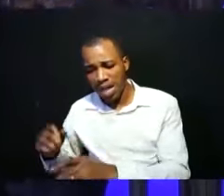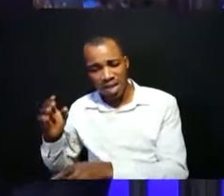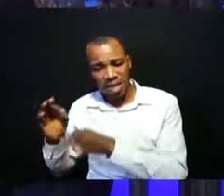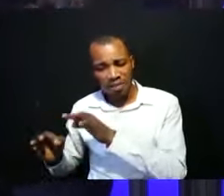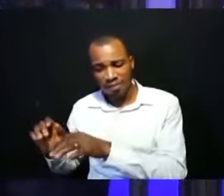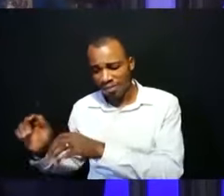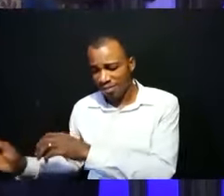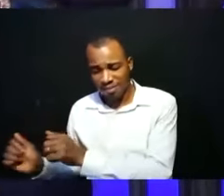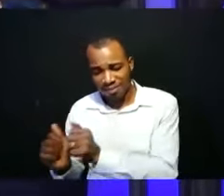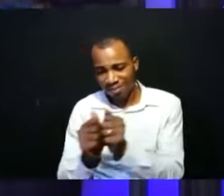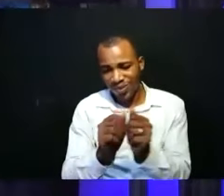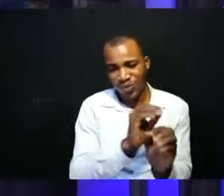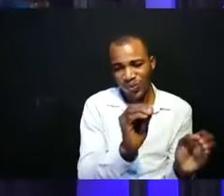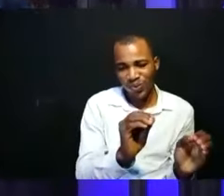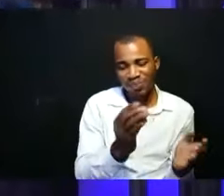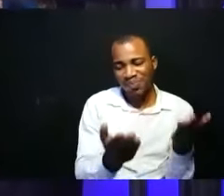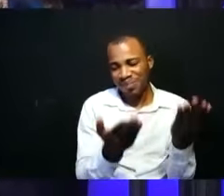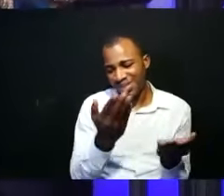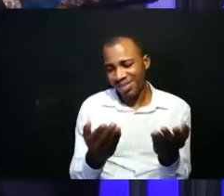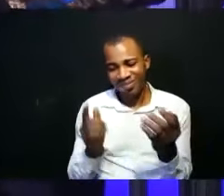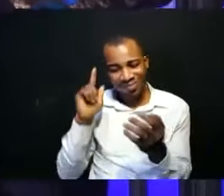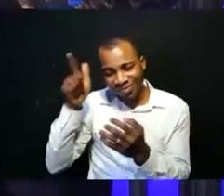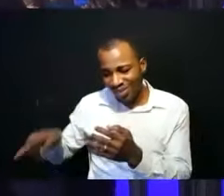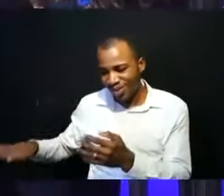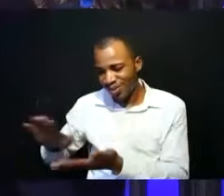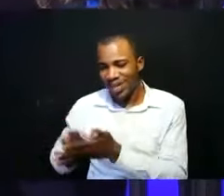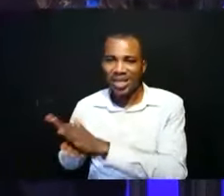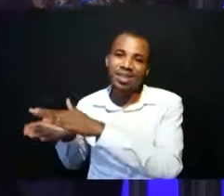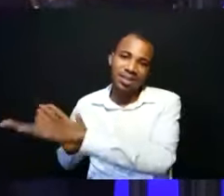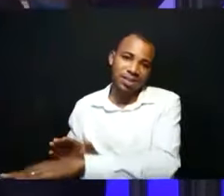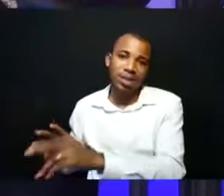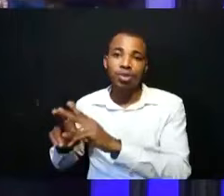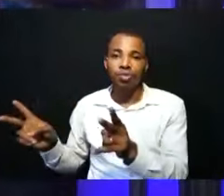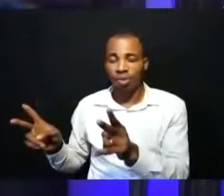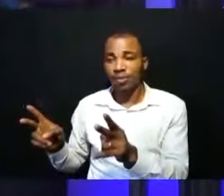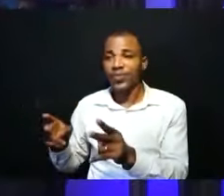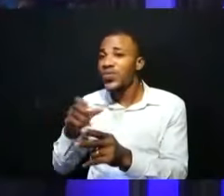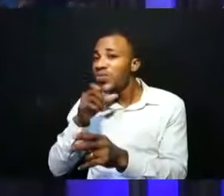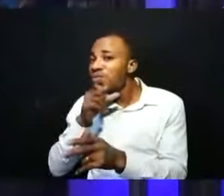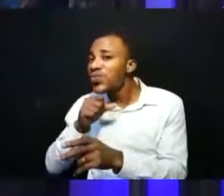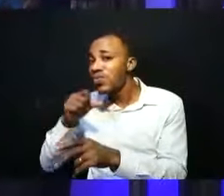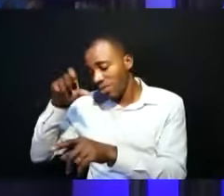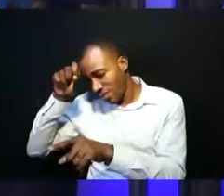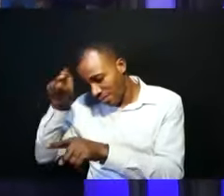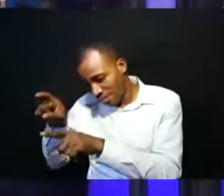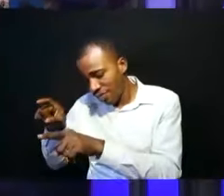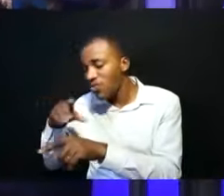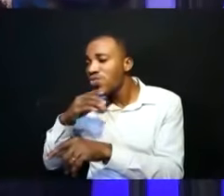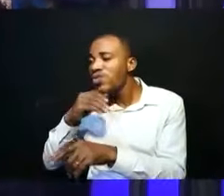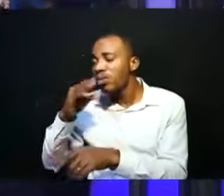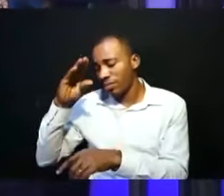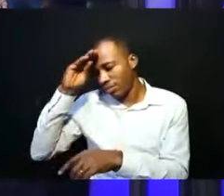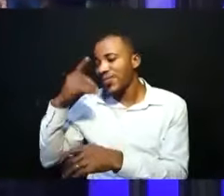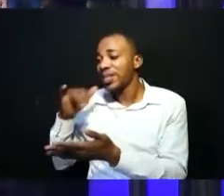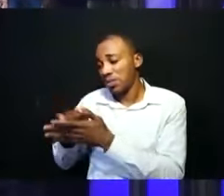one copedriane and fimizri mama and your one shah will be. So the old man decided that they should send a boy along and then go